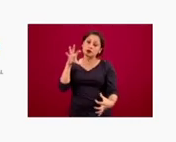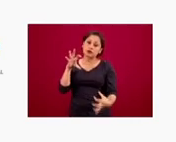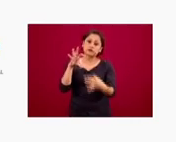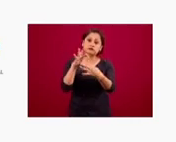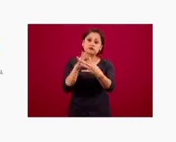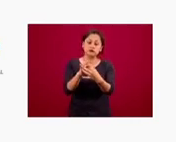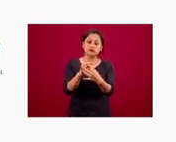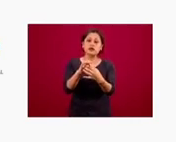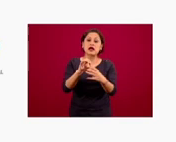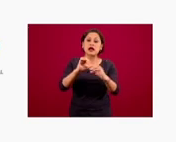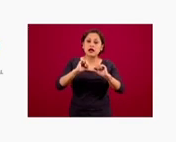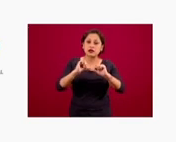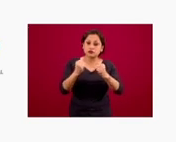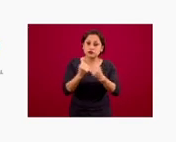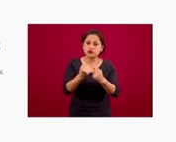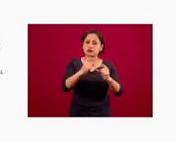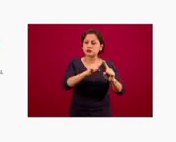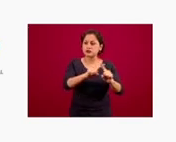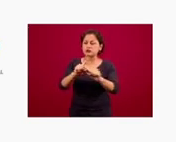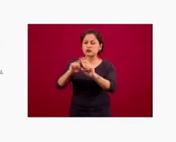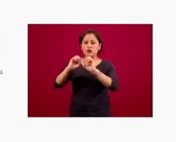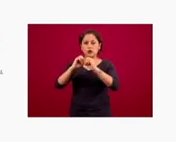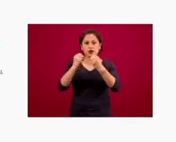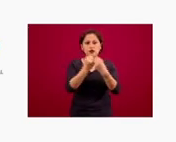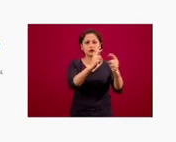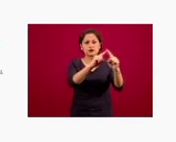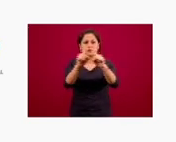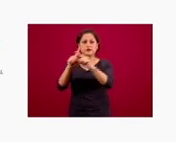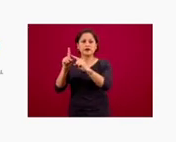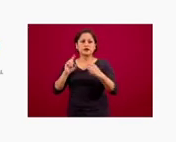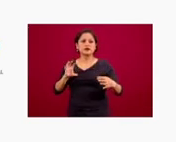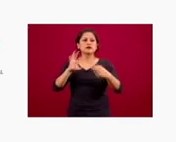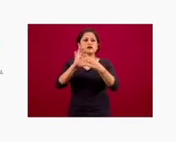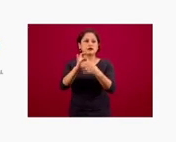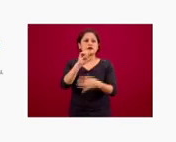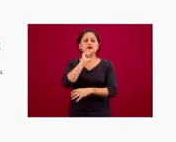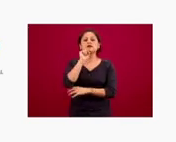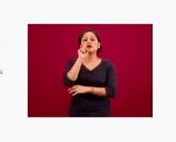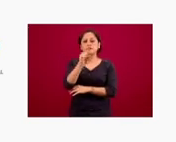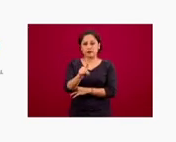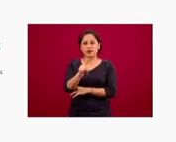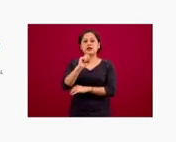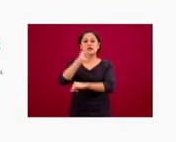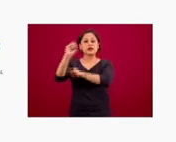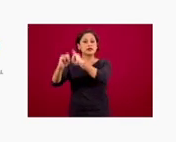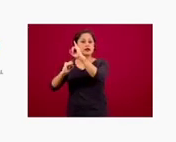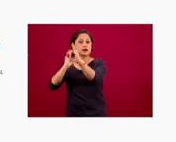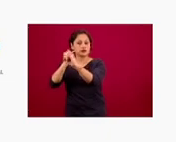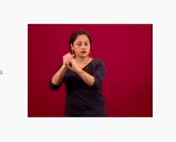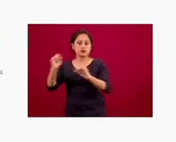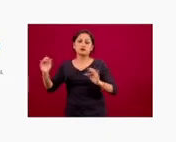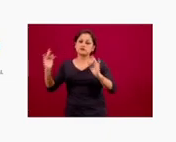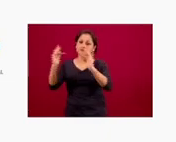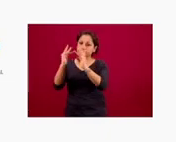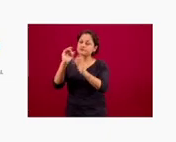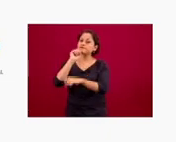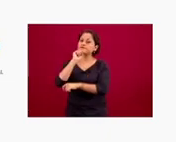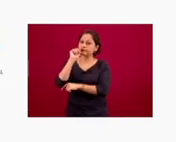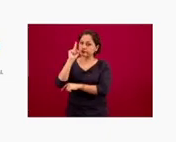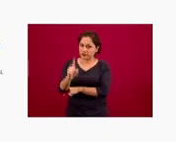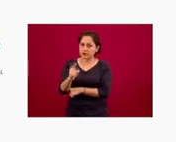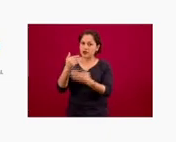different states. And this includes public institutions as well as civil society institutions